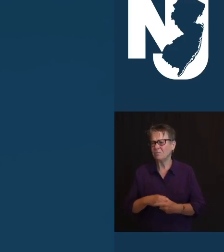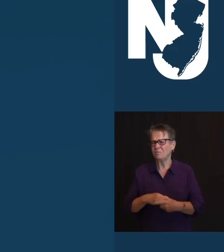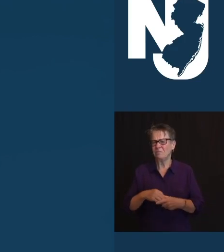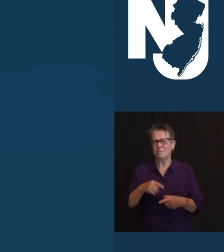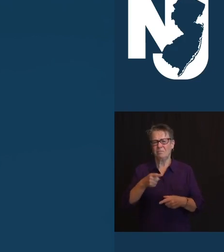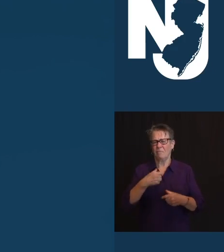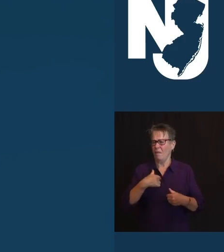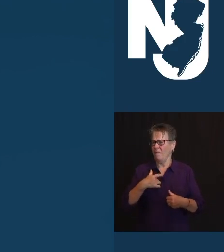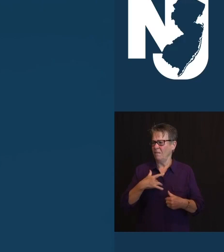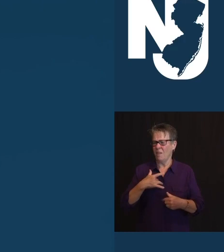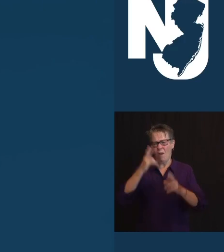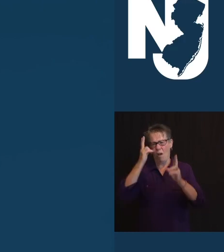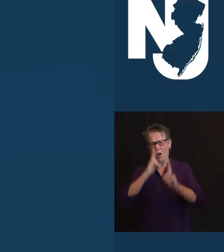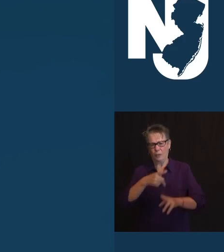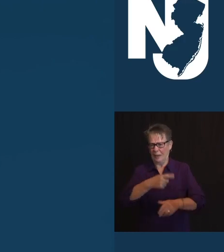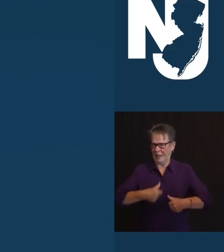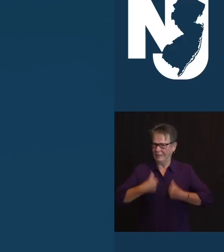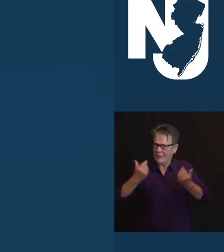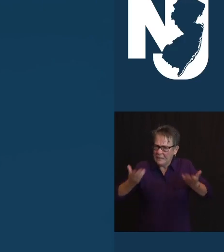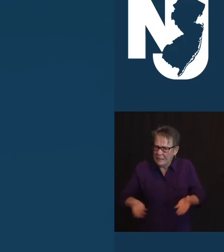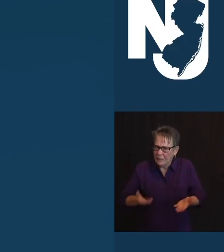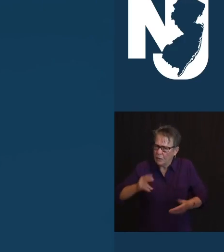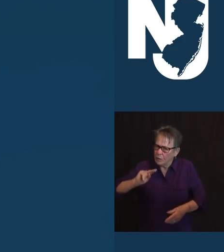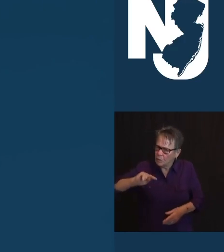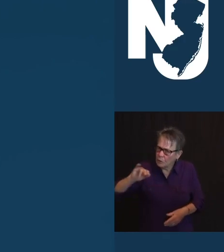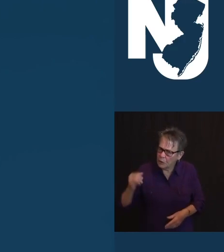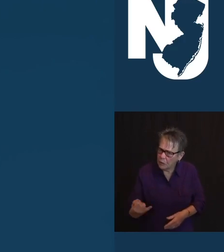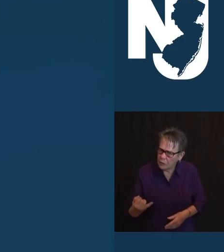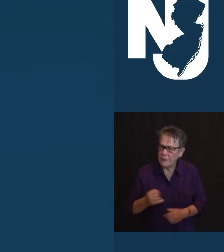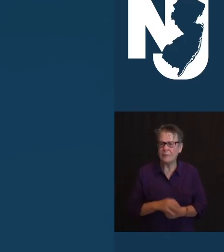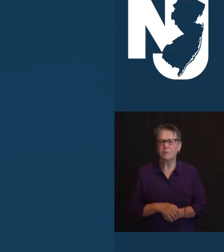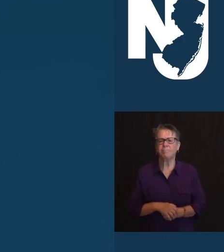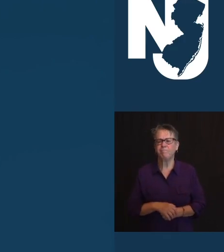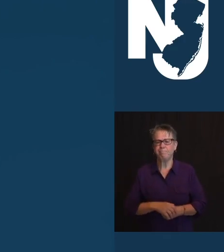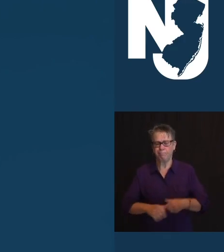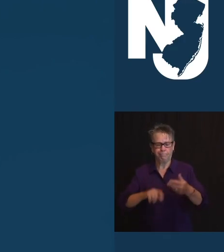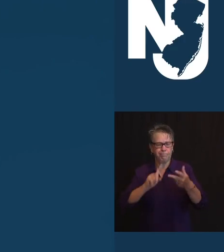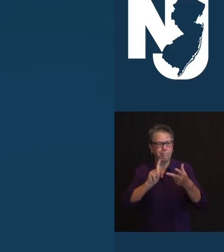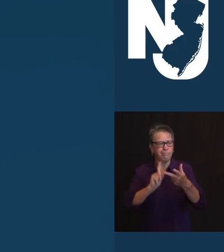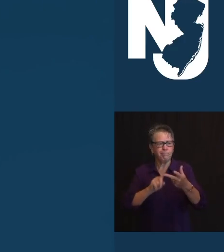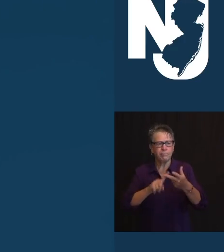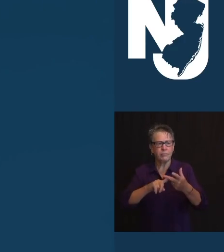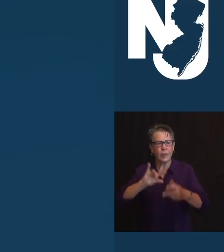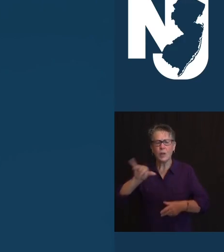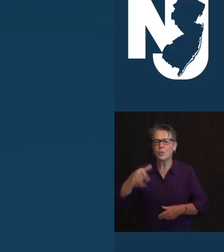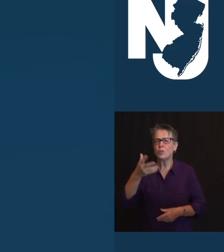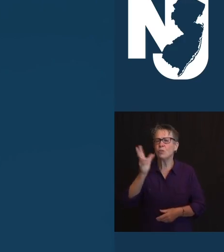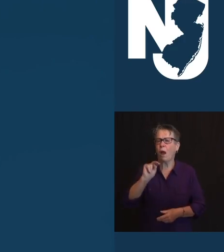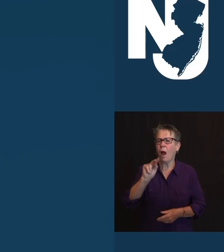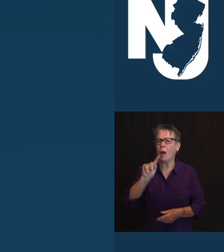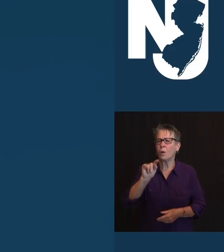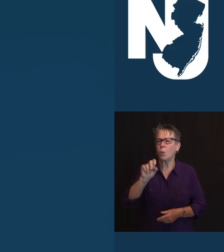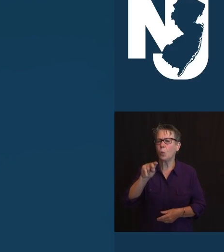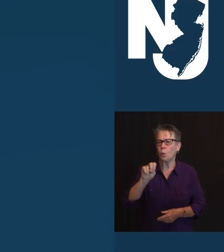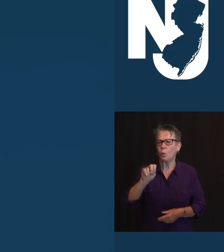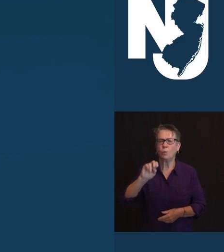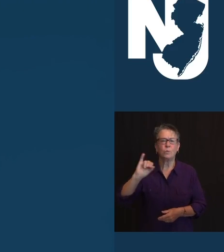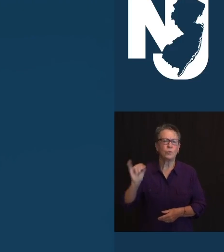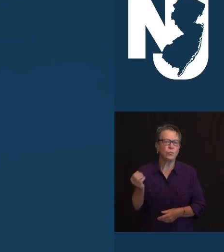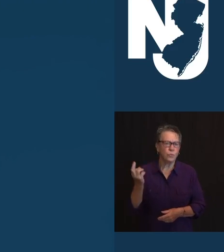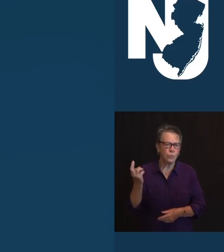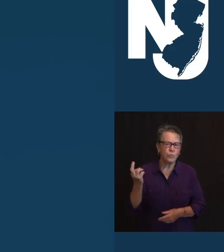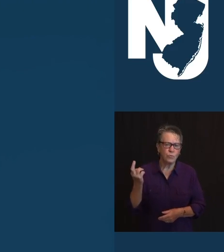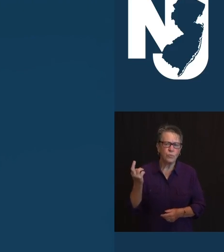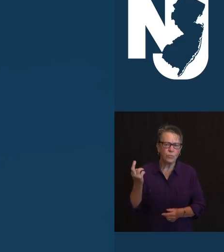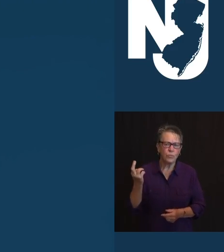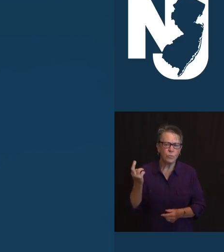be a blessing. And finally, today, we remember John Tone Jr. of Randolph. He was born